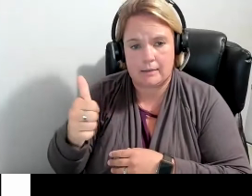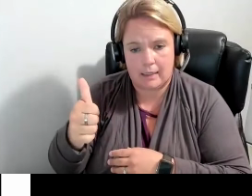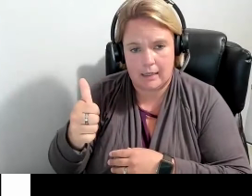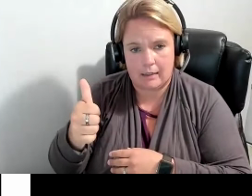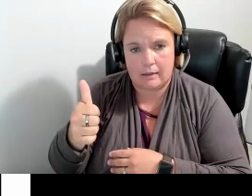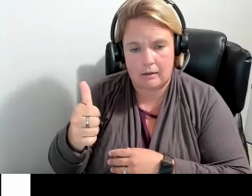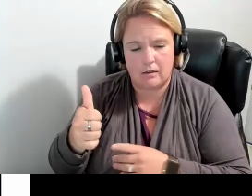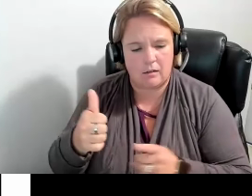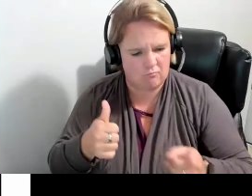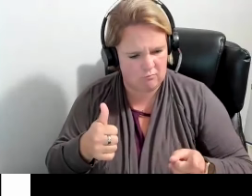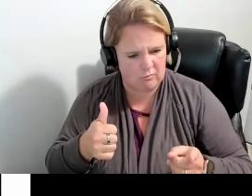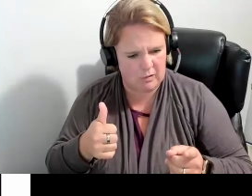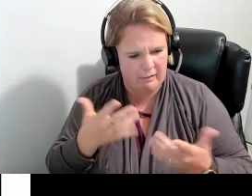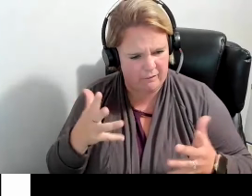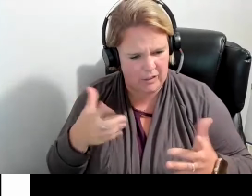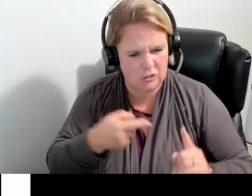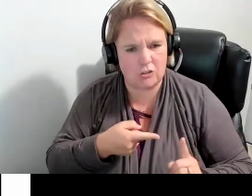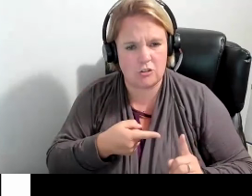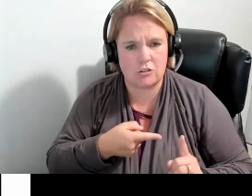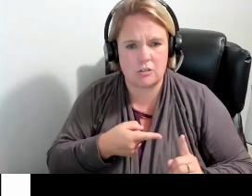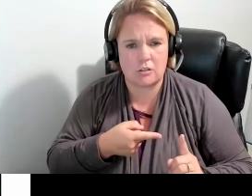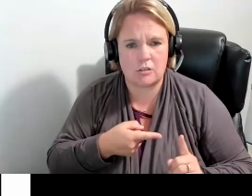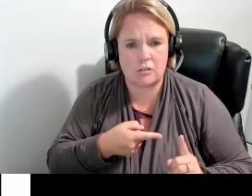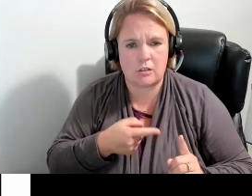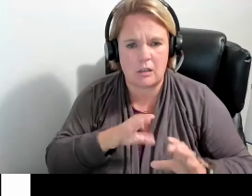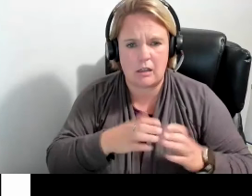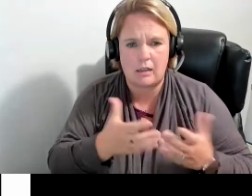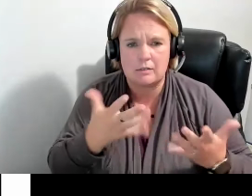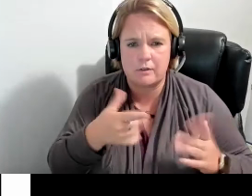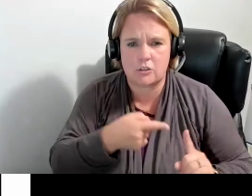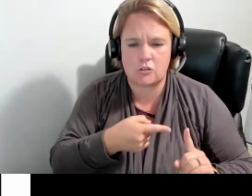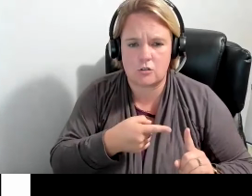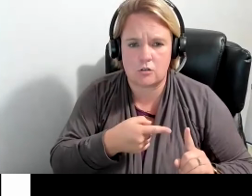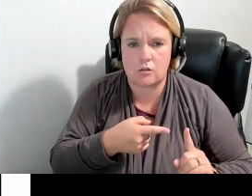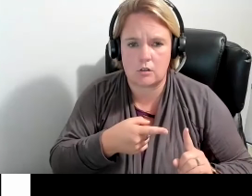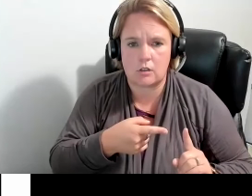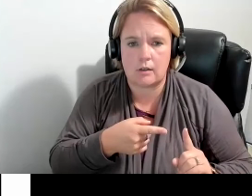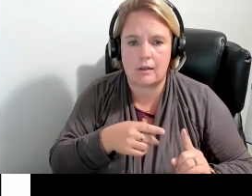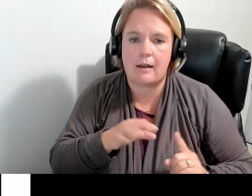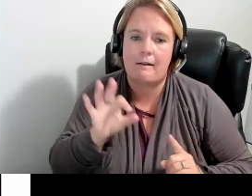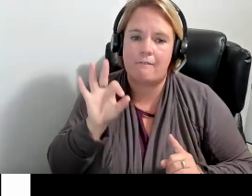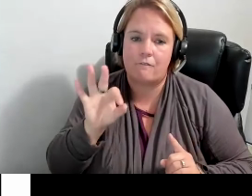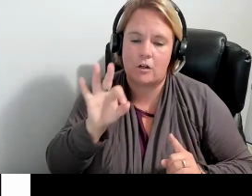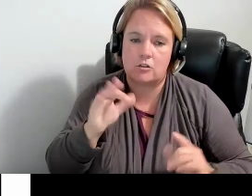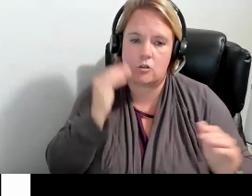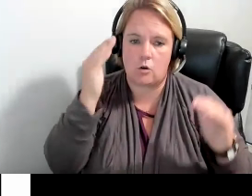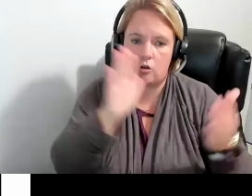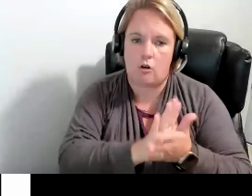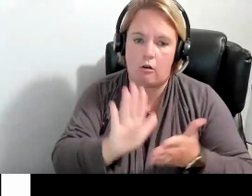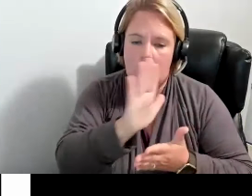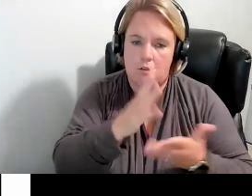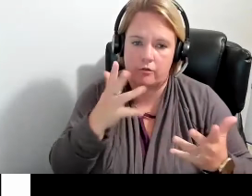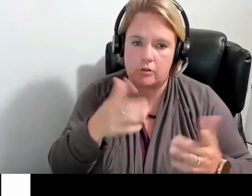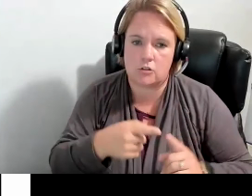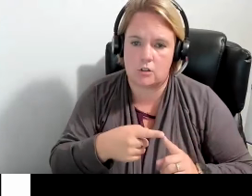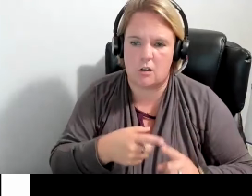well, Eric, I already took medical terminology. I'm like, where'd you take it? Fresno Adult School? Sorry, we can't count that. So you can